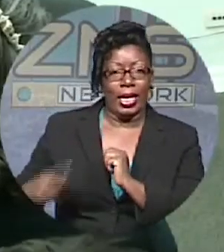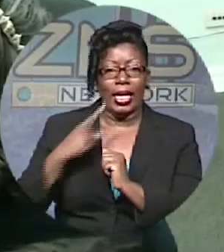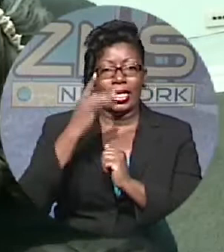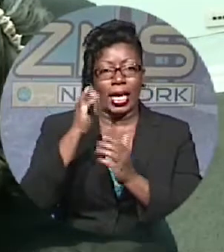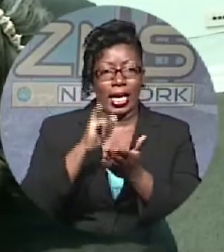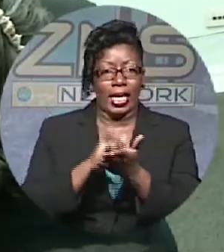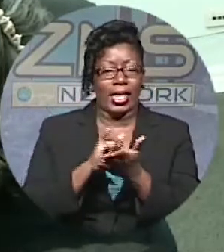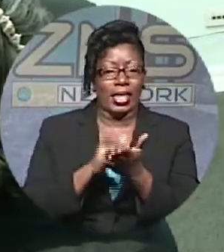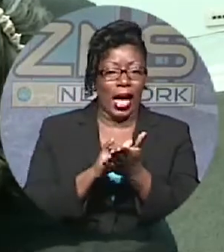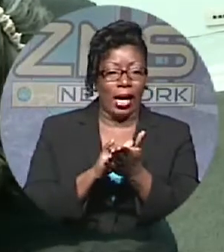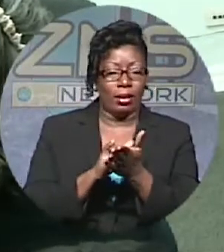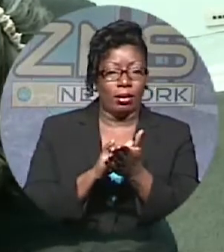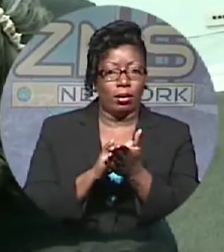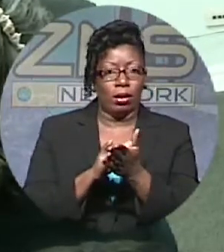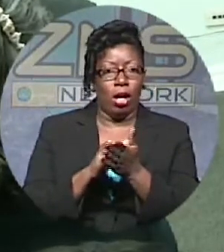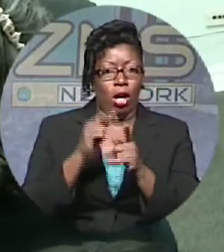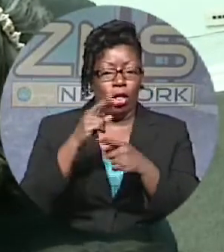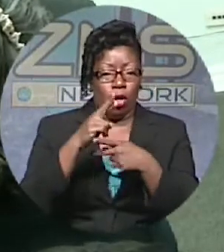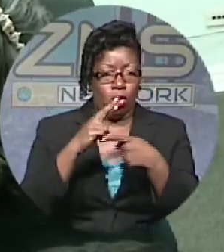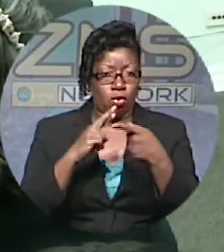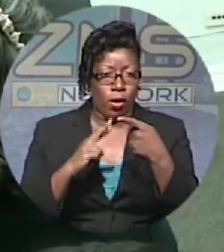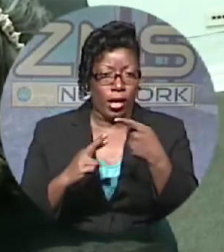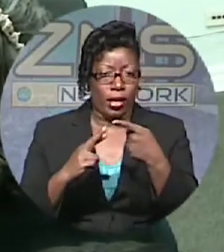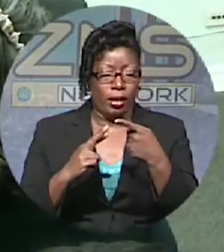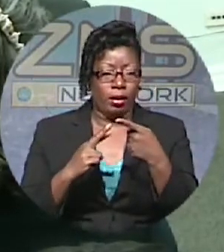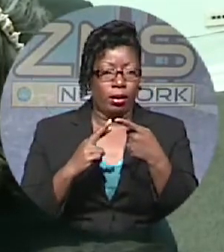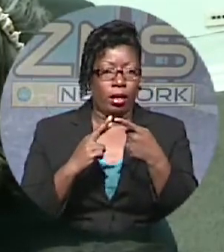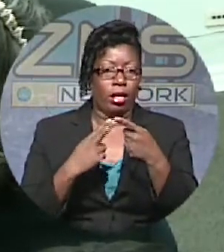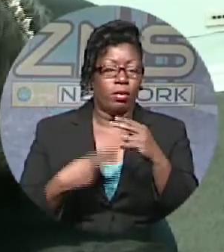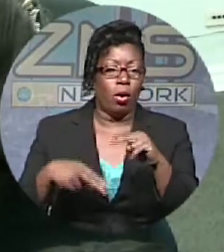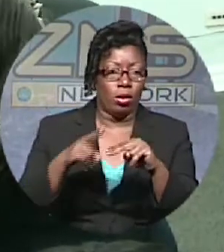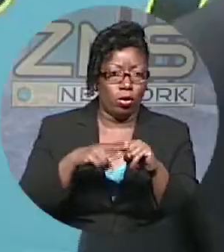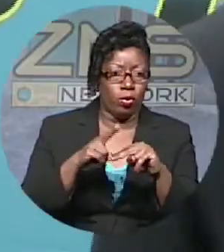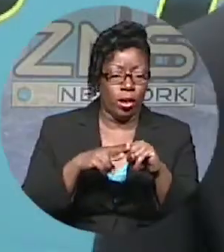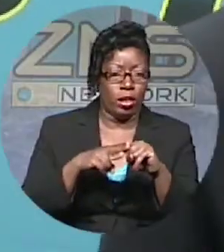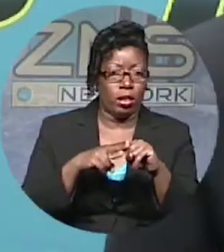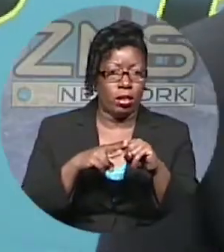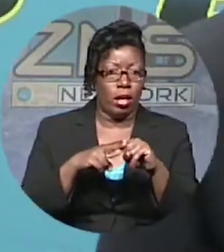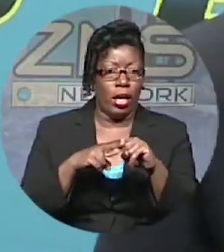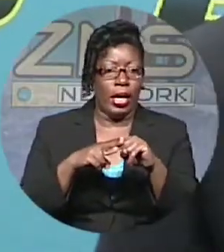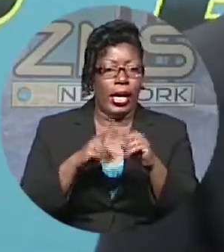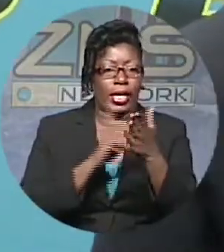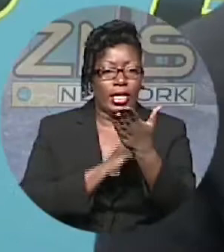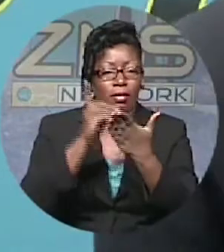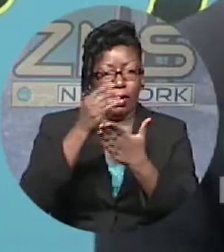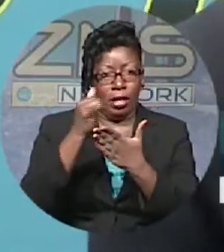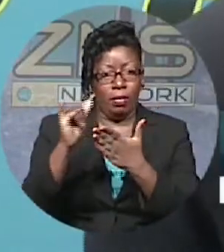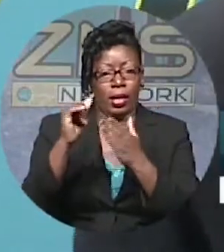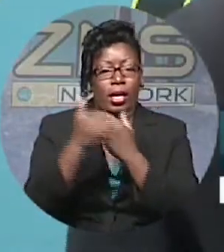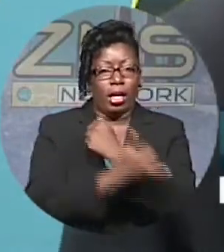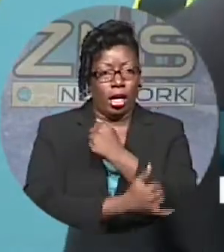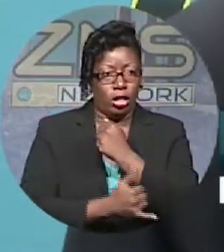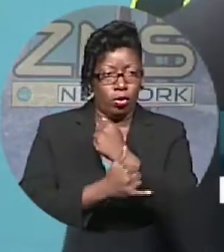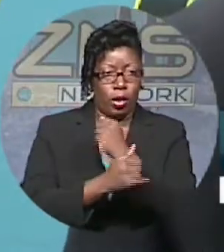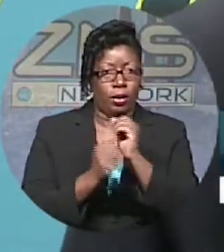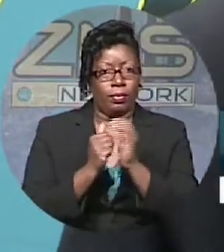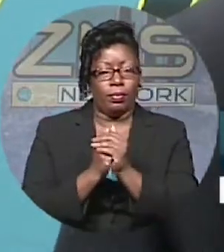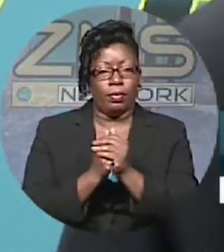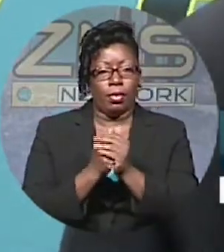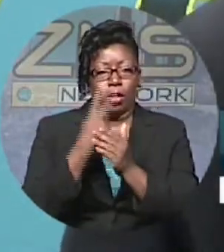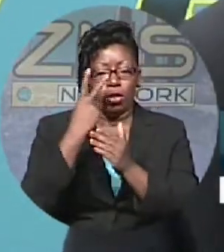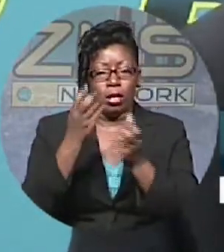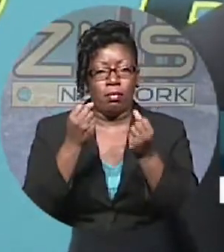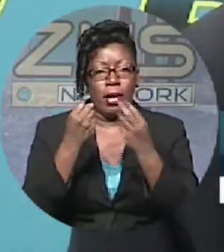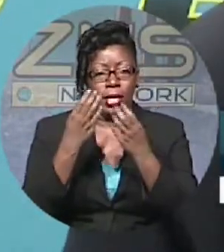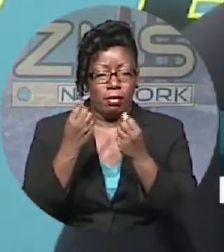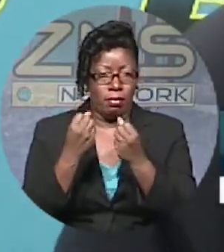practically exceeded a per capita basis of what's being seen in developed countries. If you look at the number of cancers that we see in this country, we